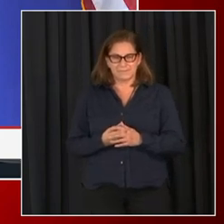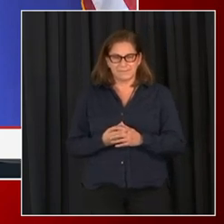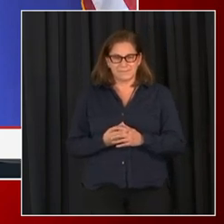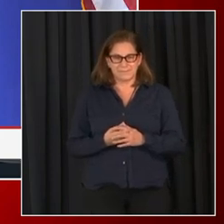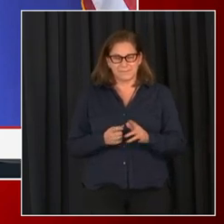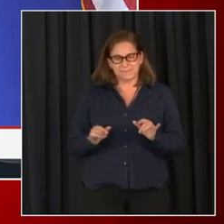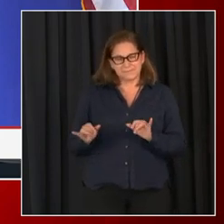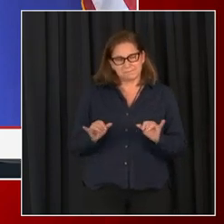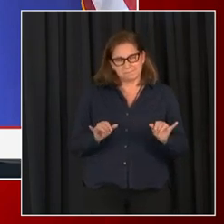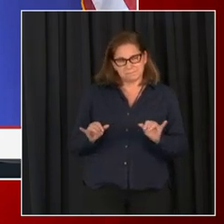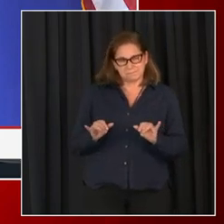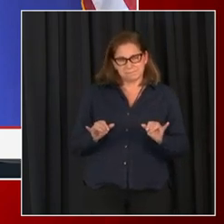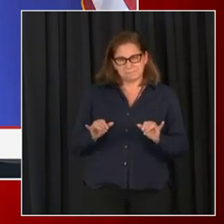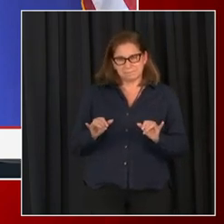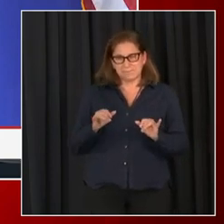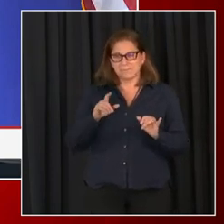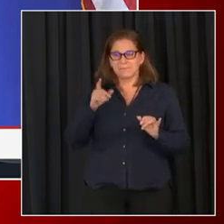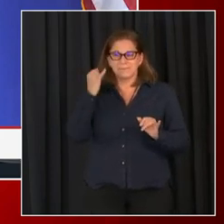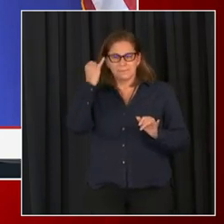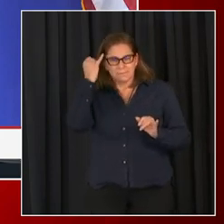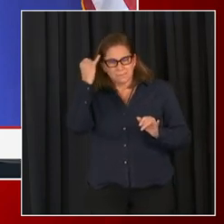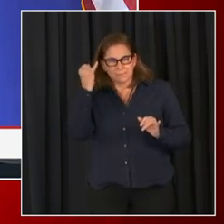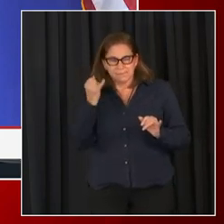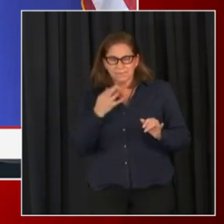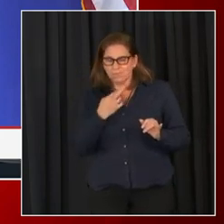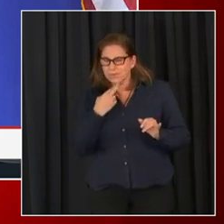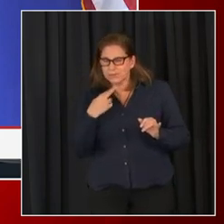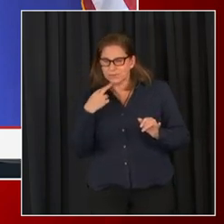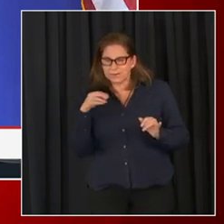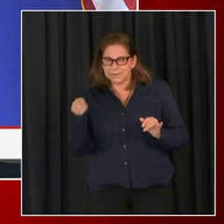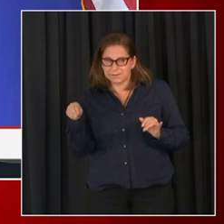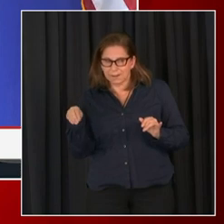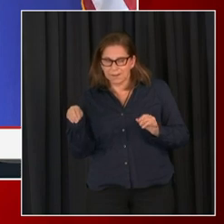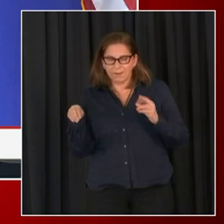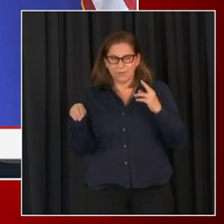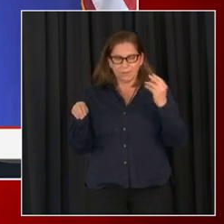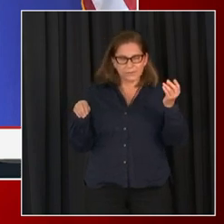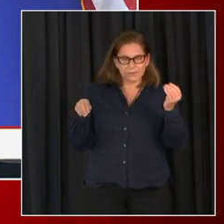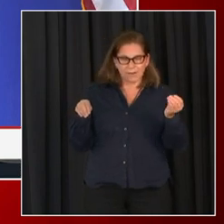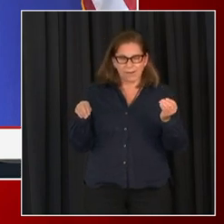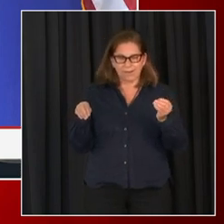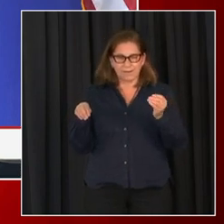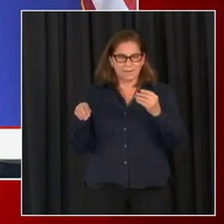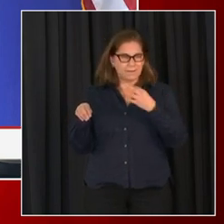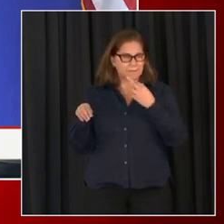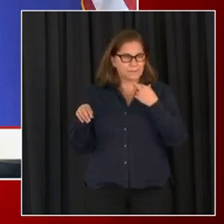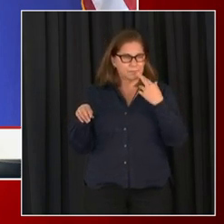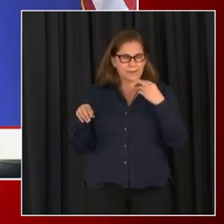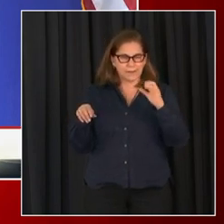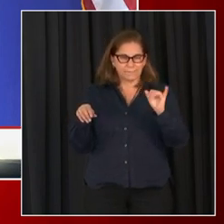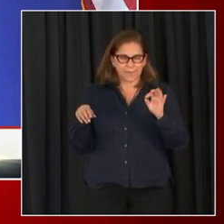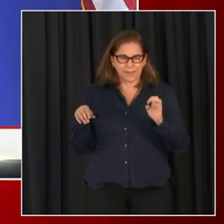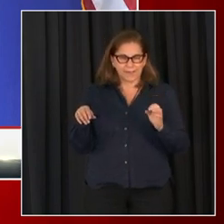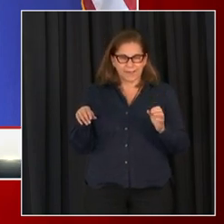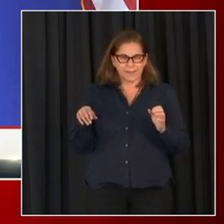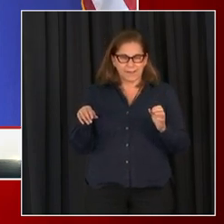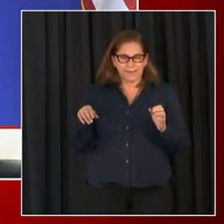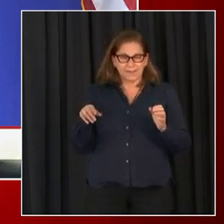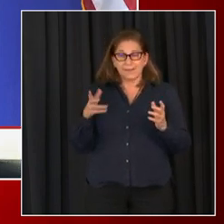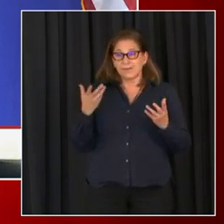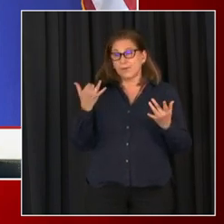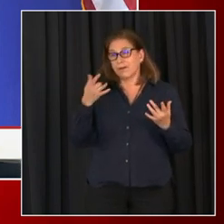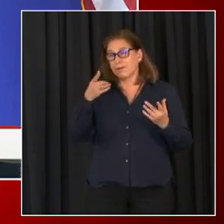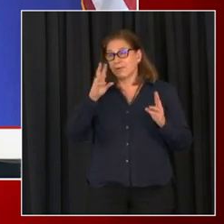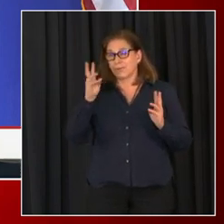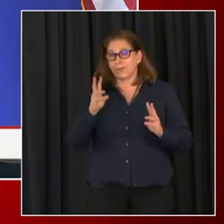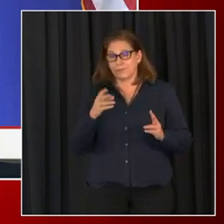indoor-outdoor activities shifting. And that is likely because we still have pretty remarkably good weather here